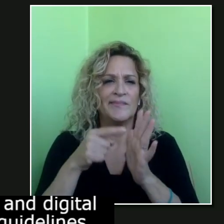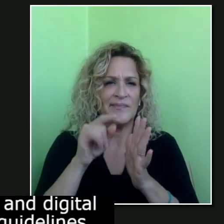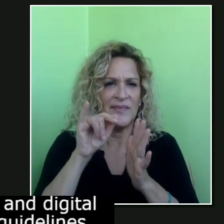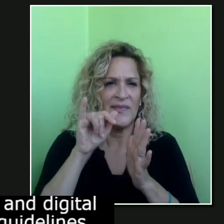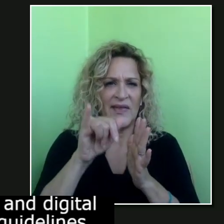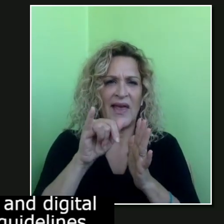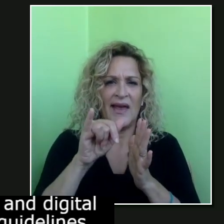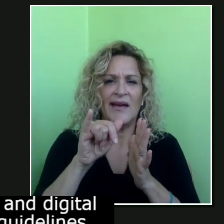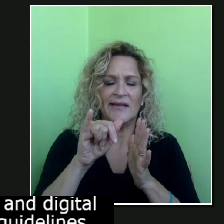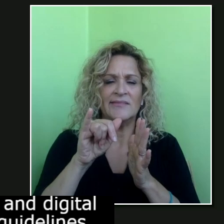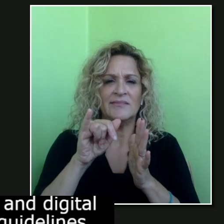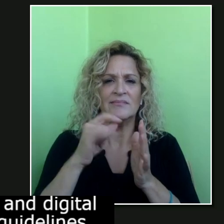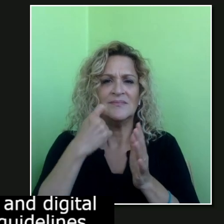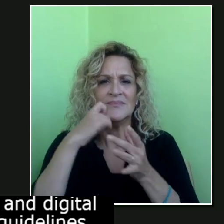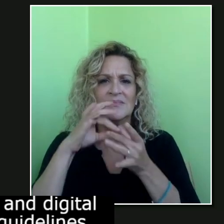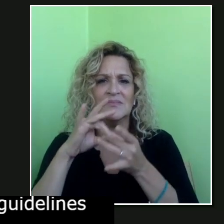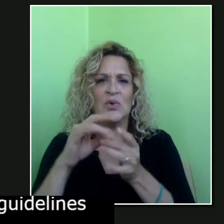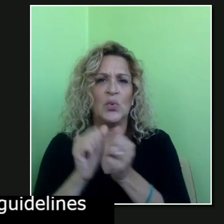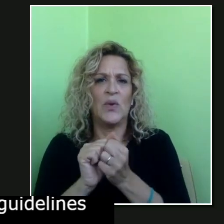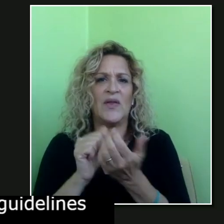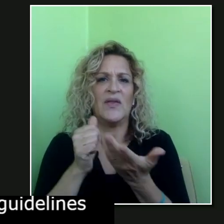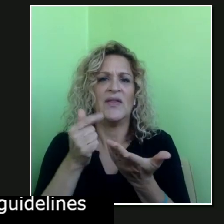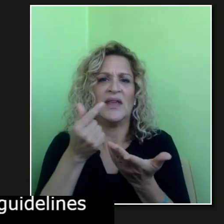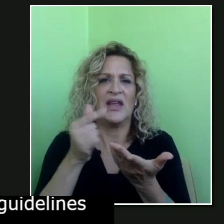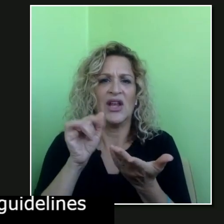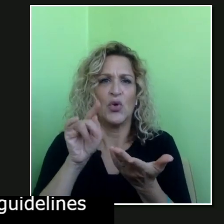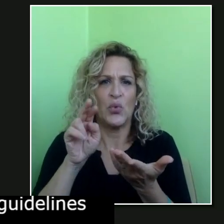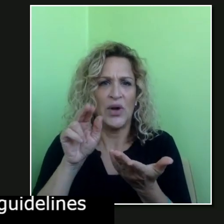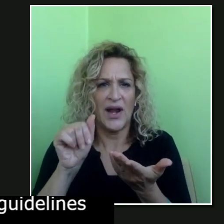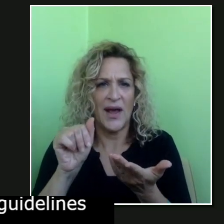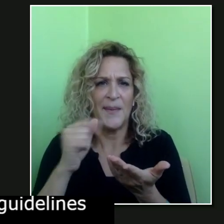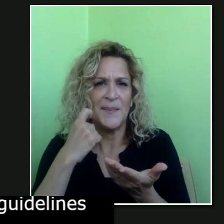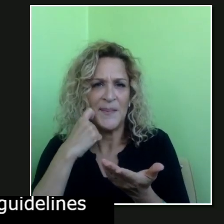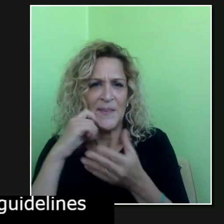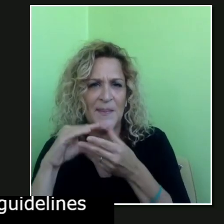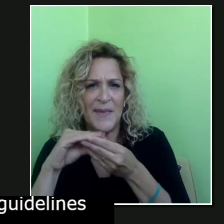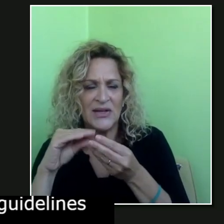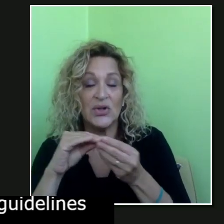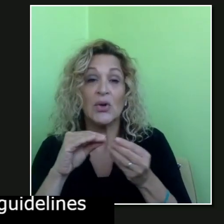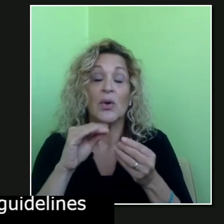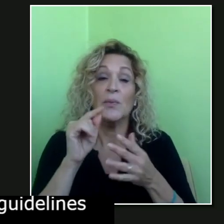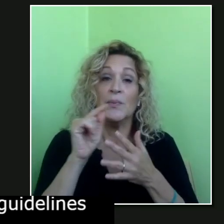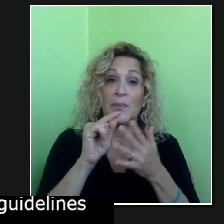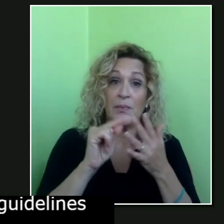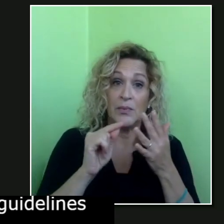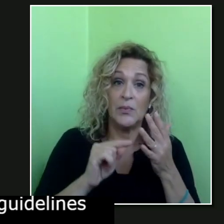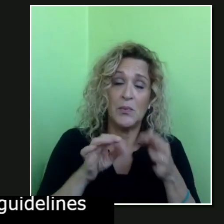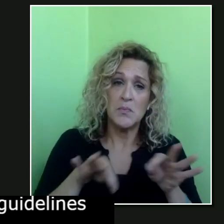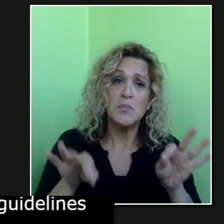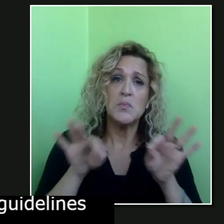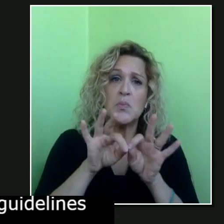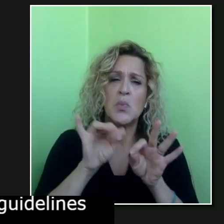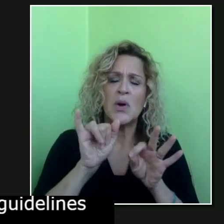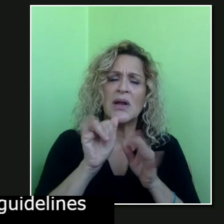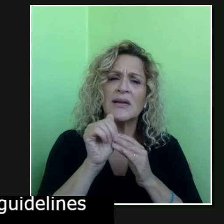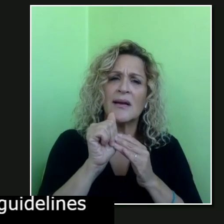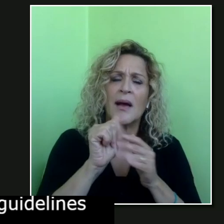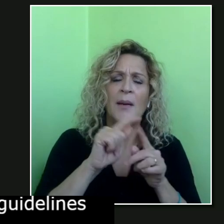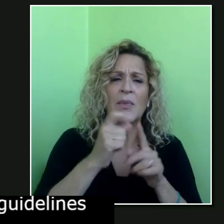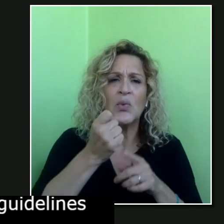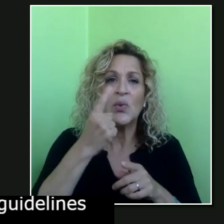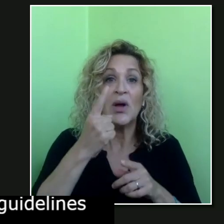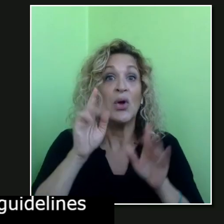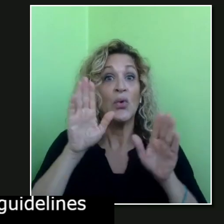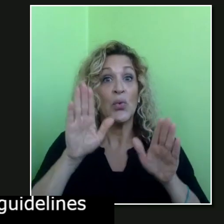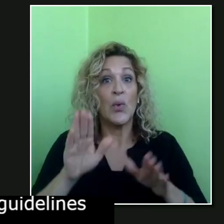are an important tool or an important guideline, they're actually not a great functional